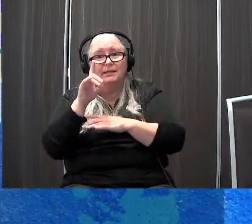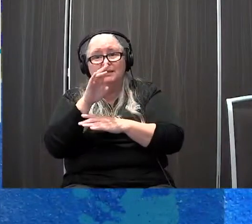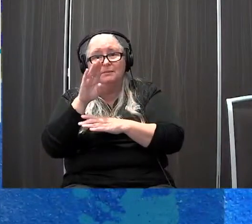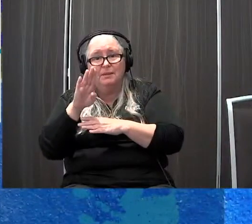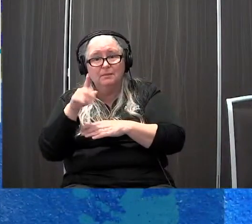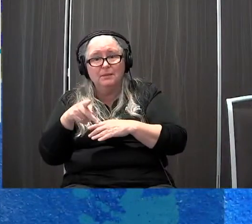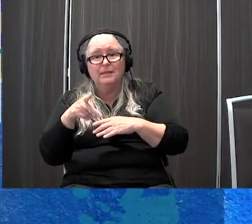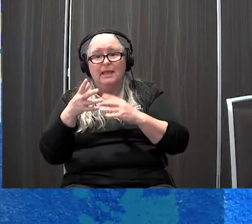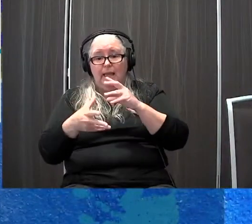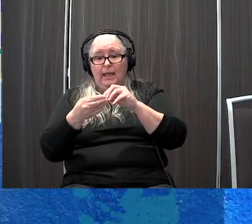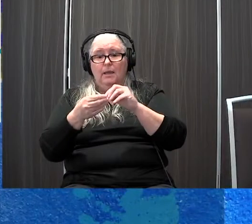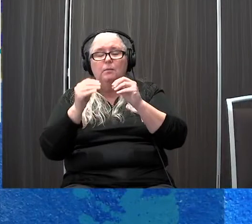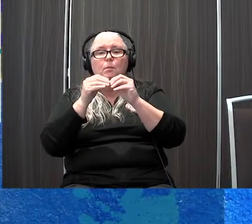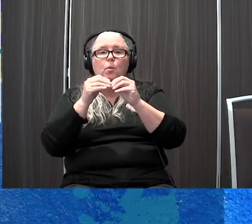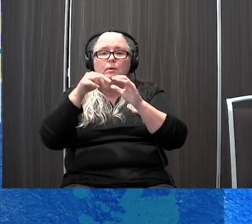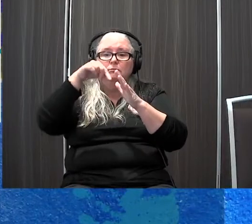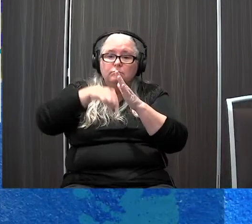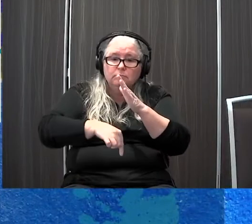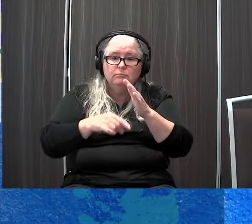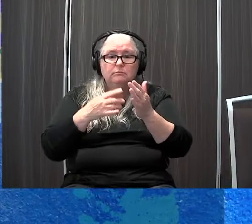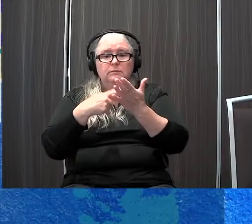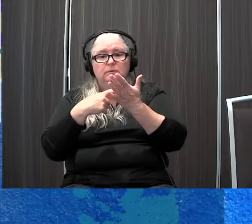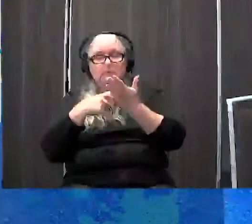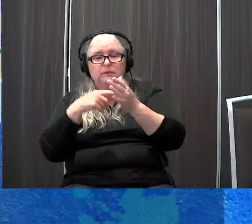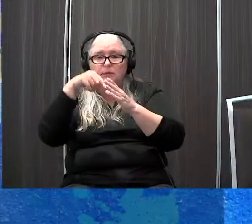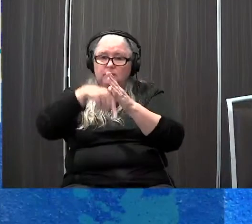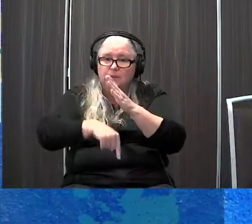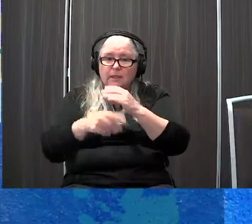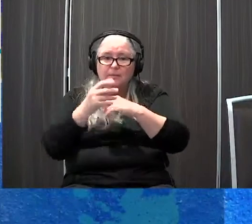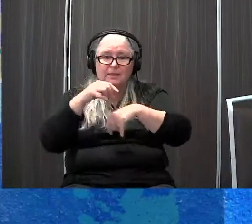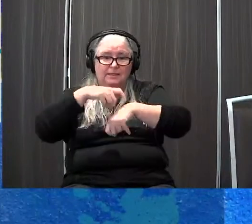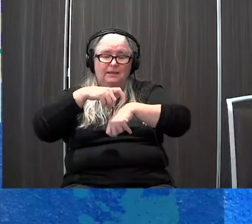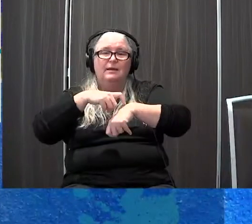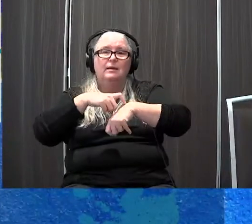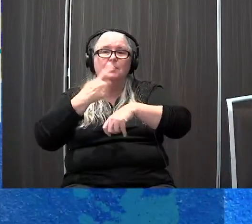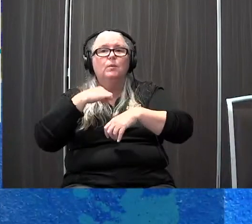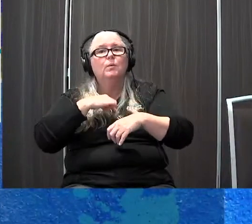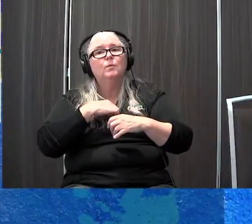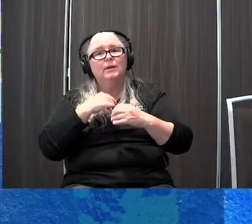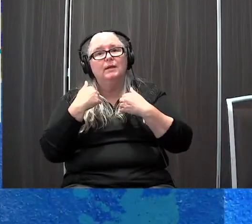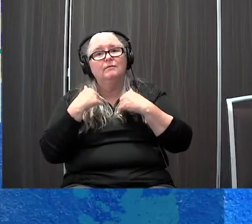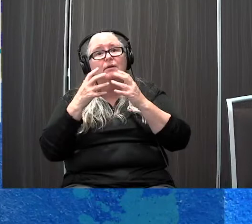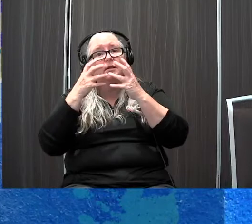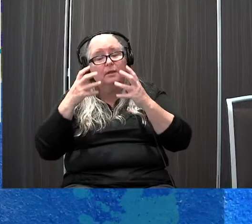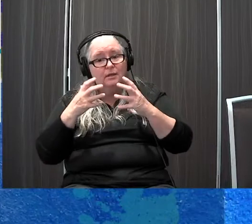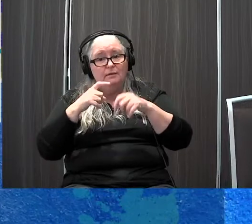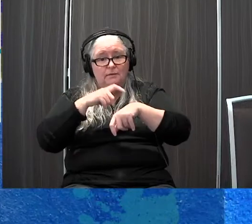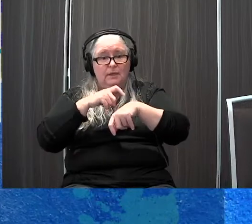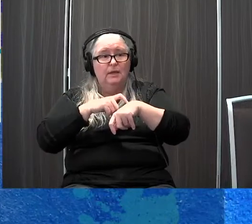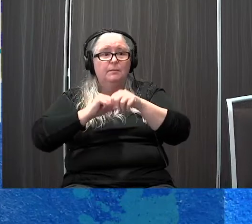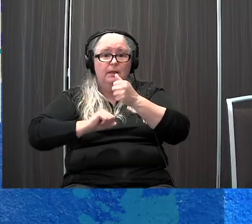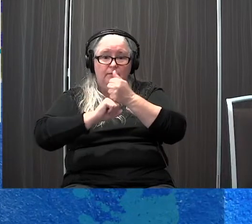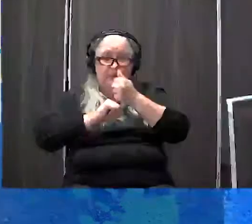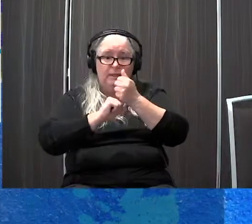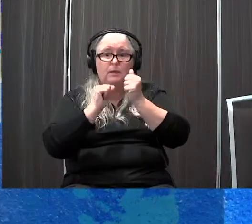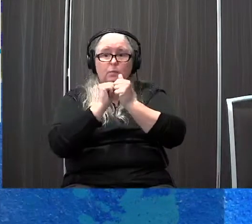add is a little bit more depth and time in talking through these things. And so we also spend a lot of time advocating with you. How